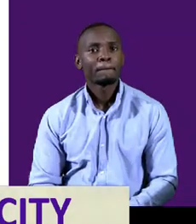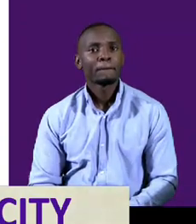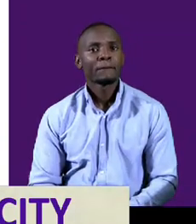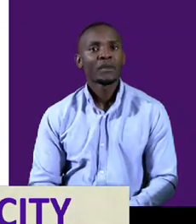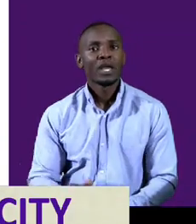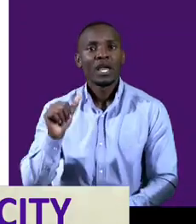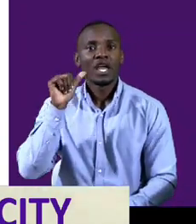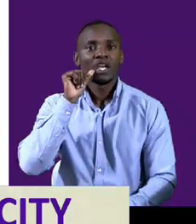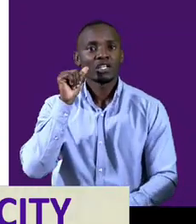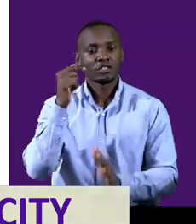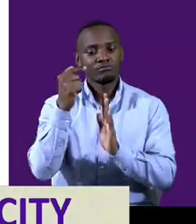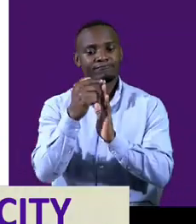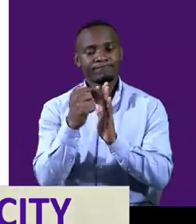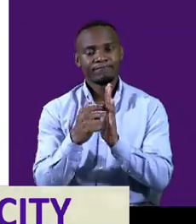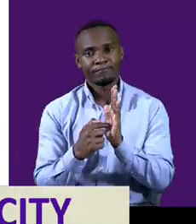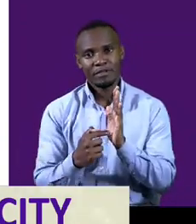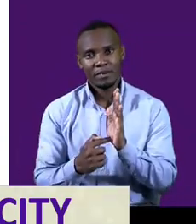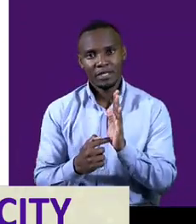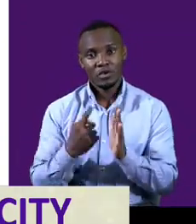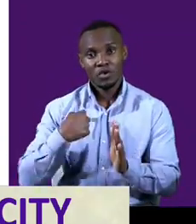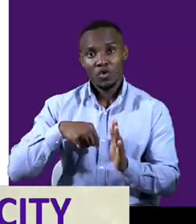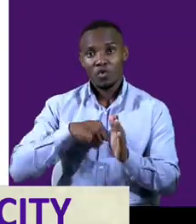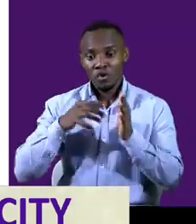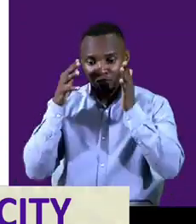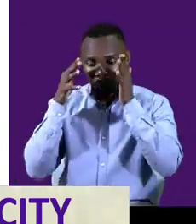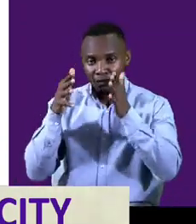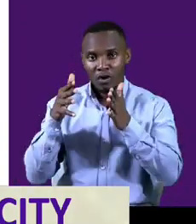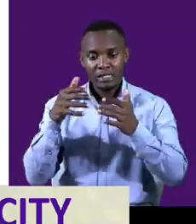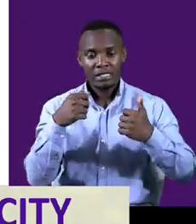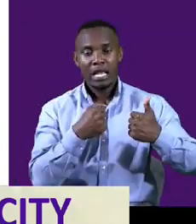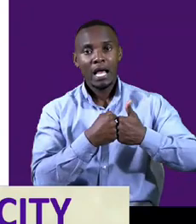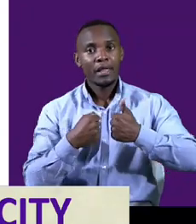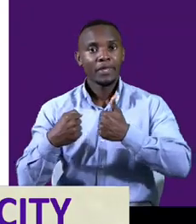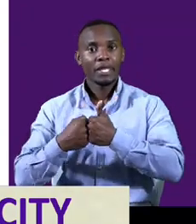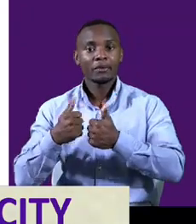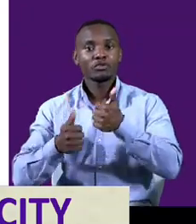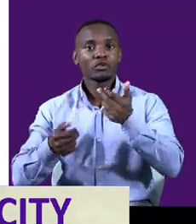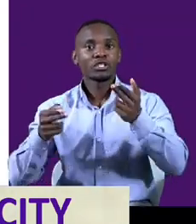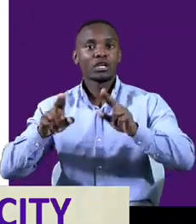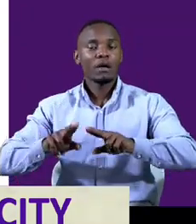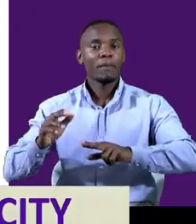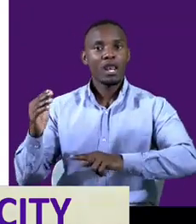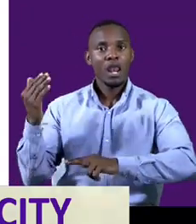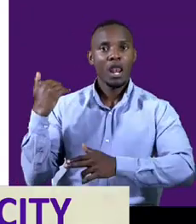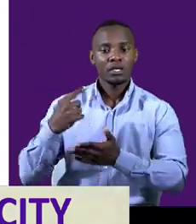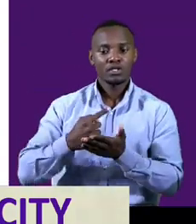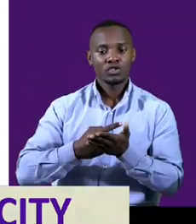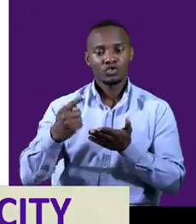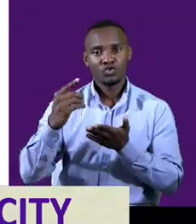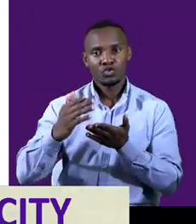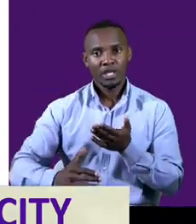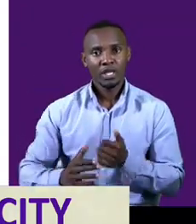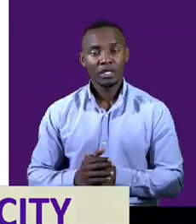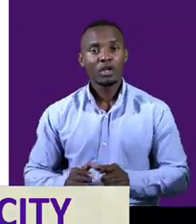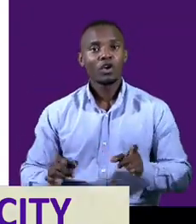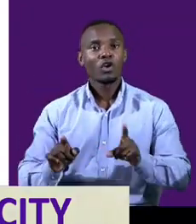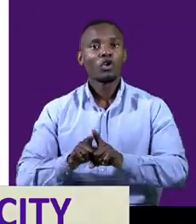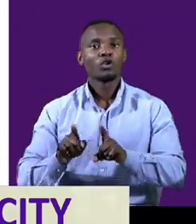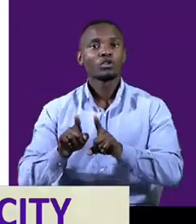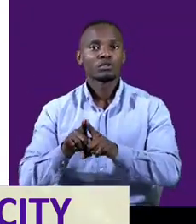English Premier League, whereby we will be looking at the games that played this weekend and the games that